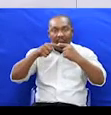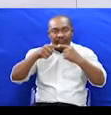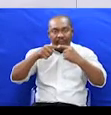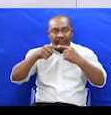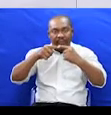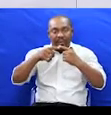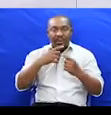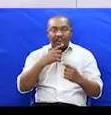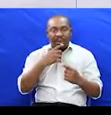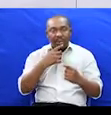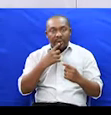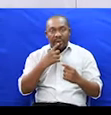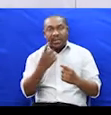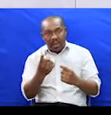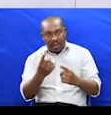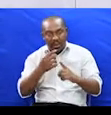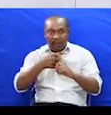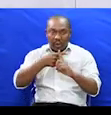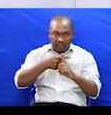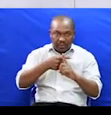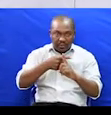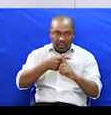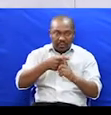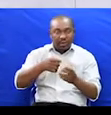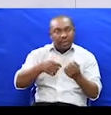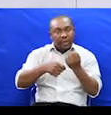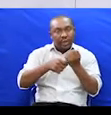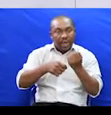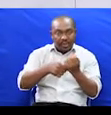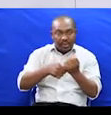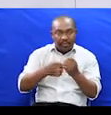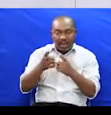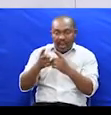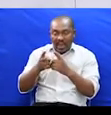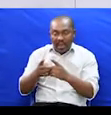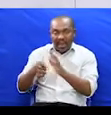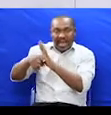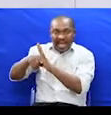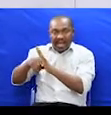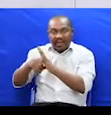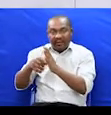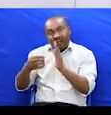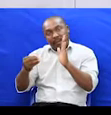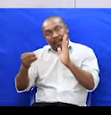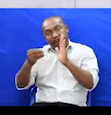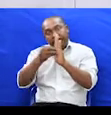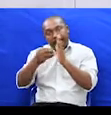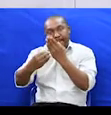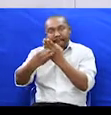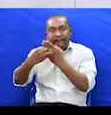was a positive charge, and the negative charge was embedded on these